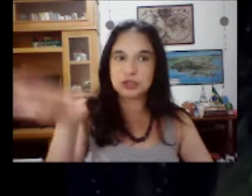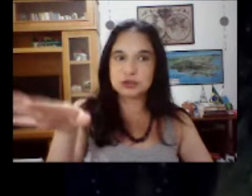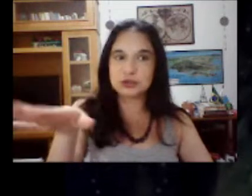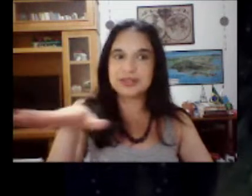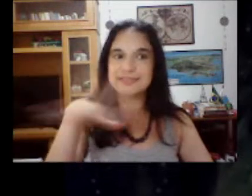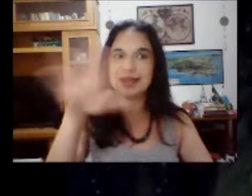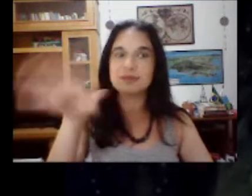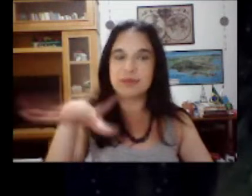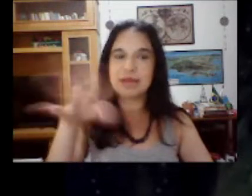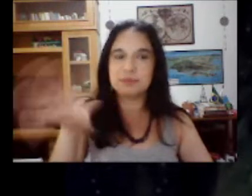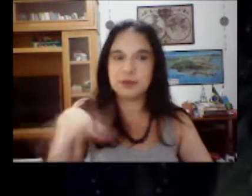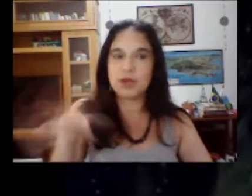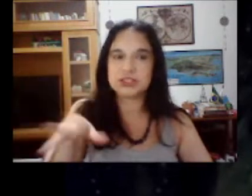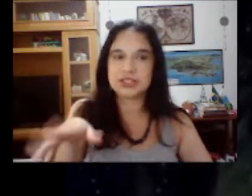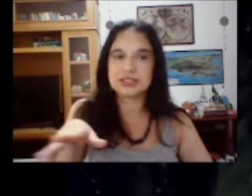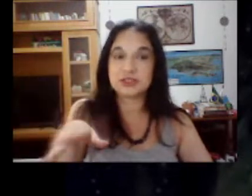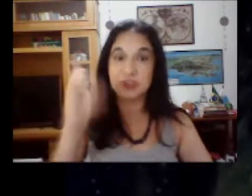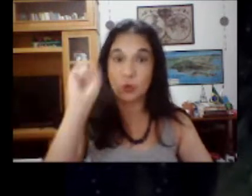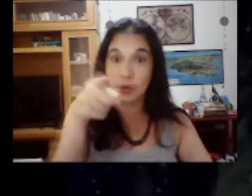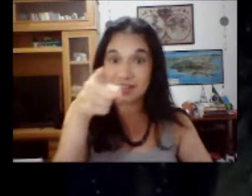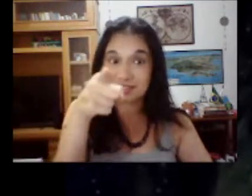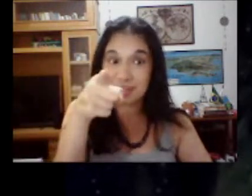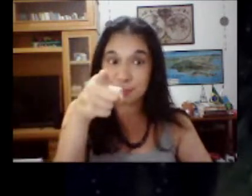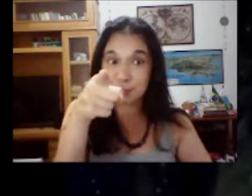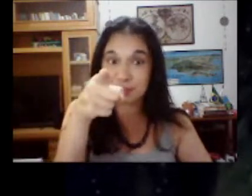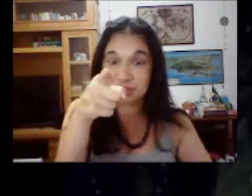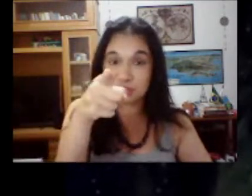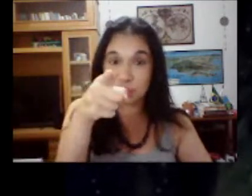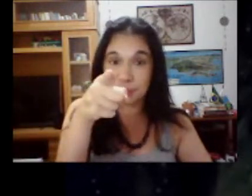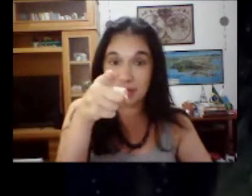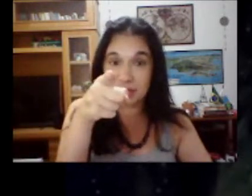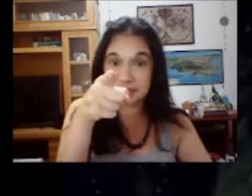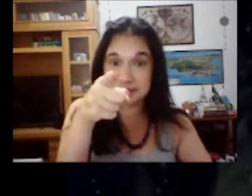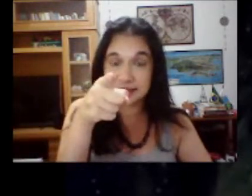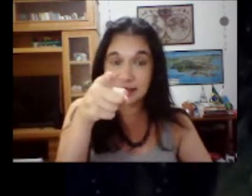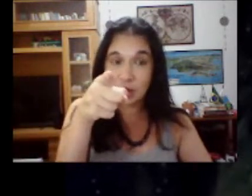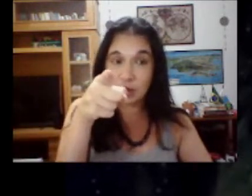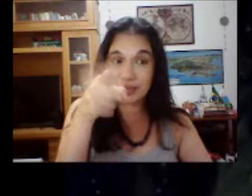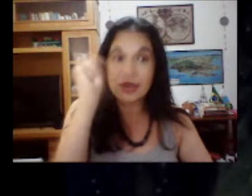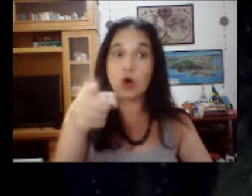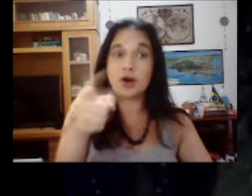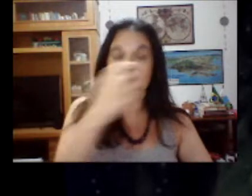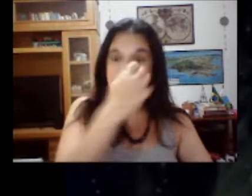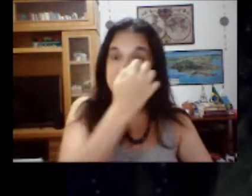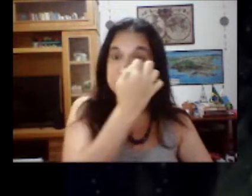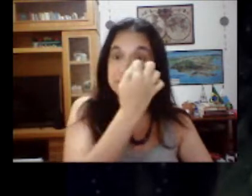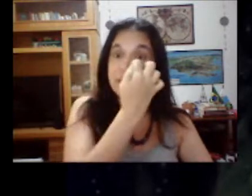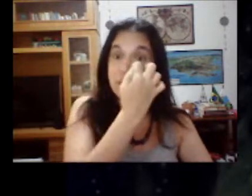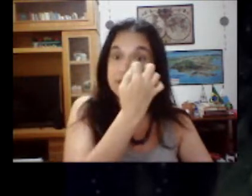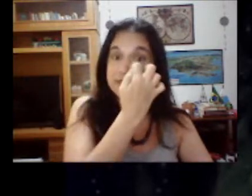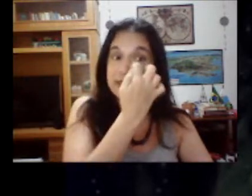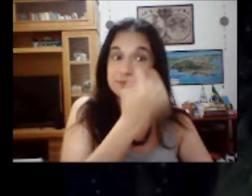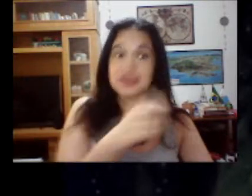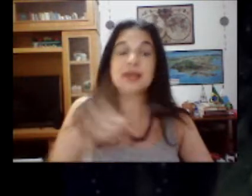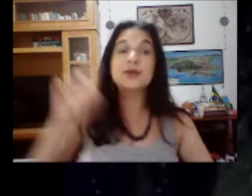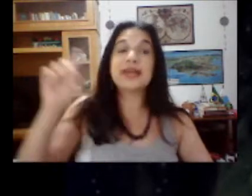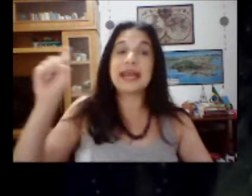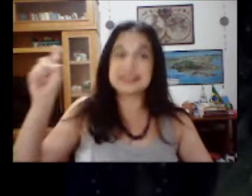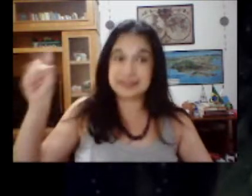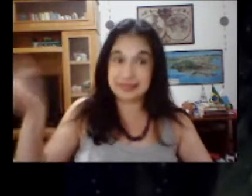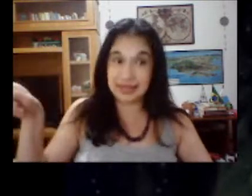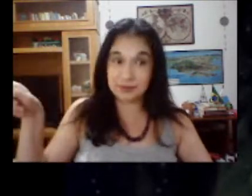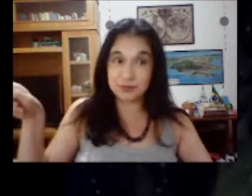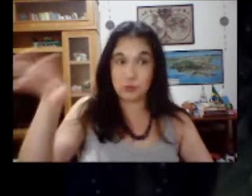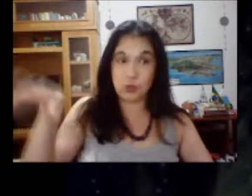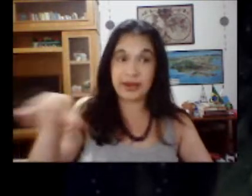and children that might be watching this video with the permission of your parents, okay, or preferably with them, you can